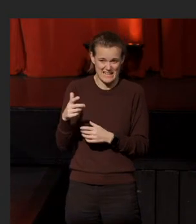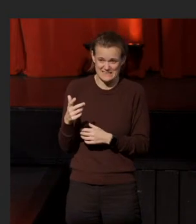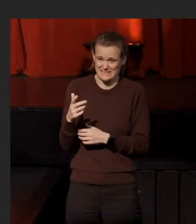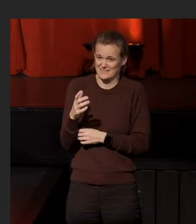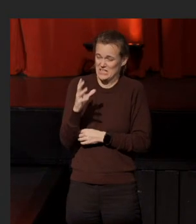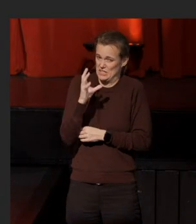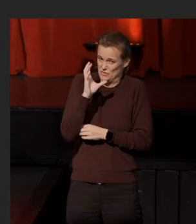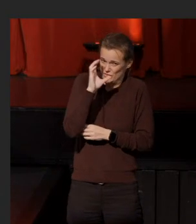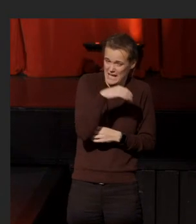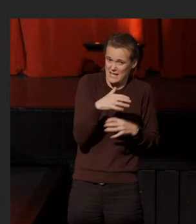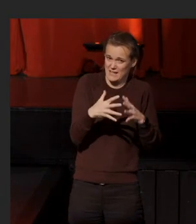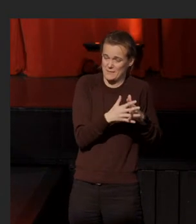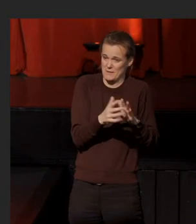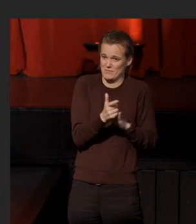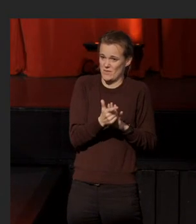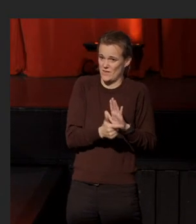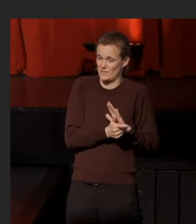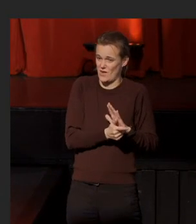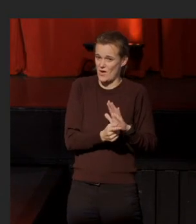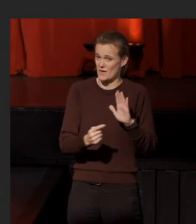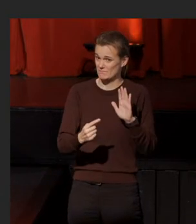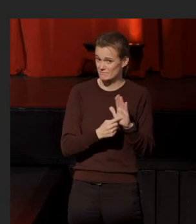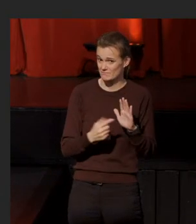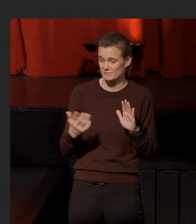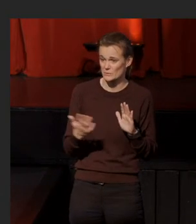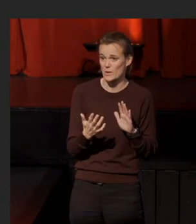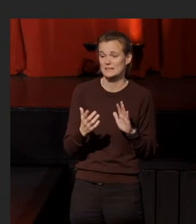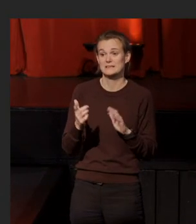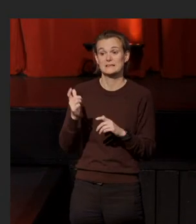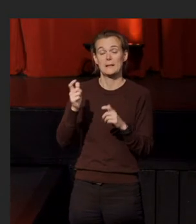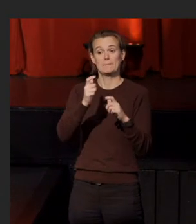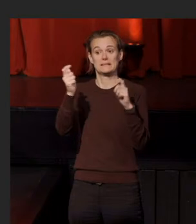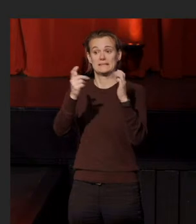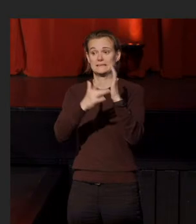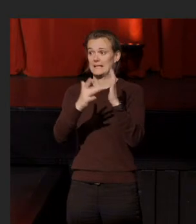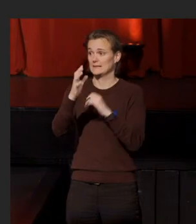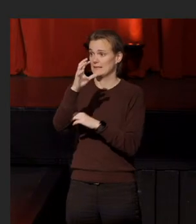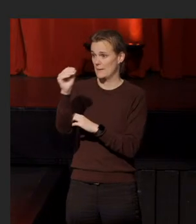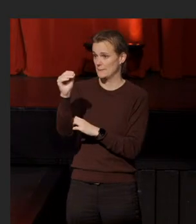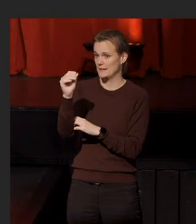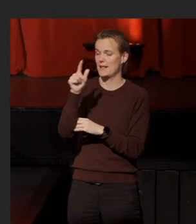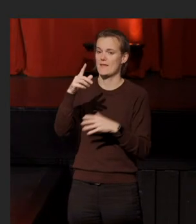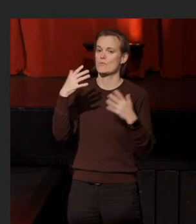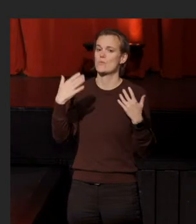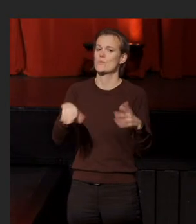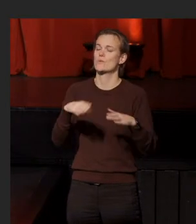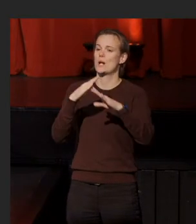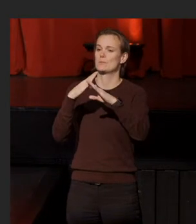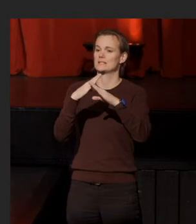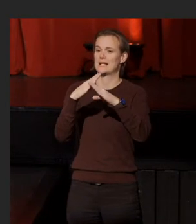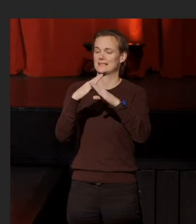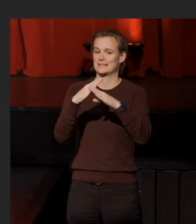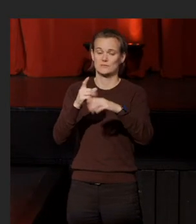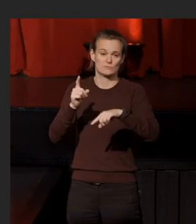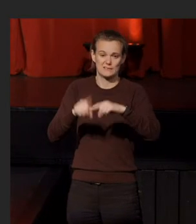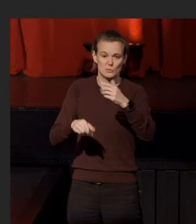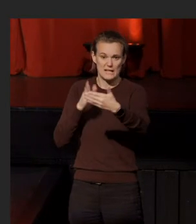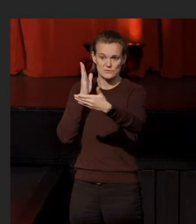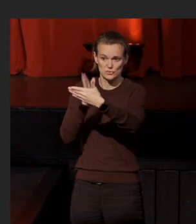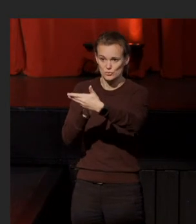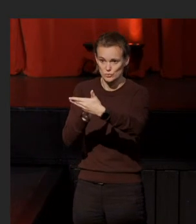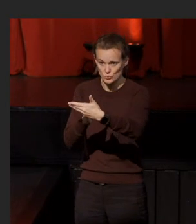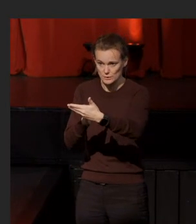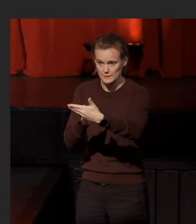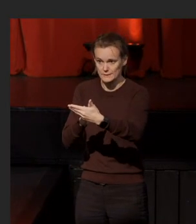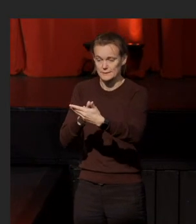that actually gives the big tech platforms a degree of insulation from liabilities